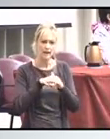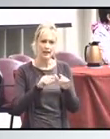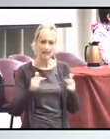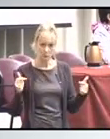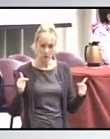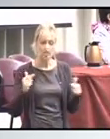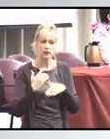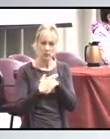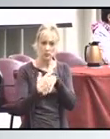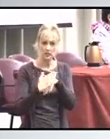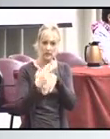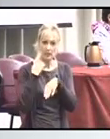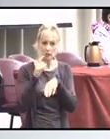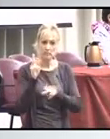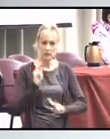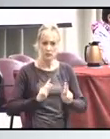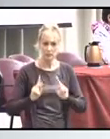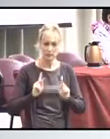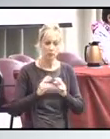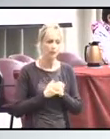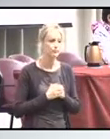was available for people.